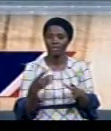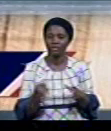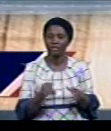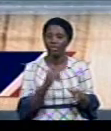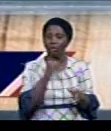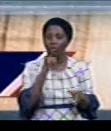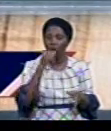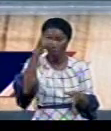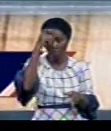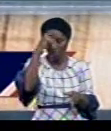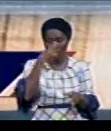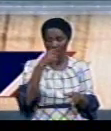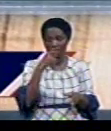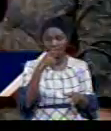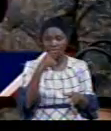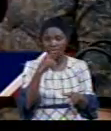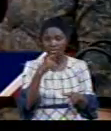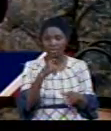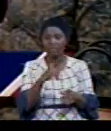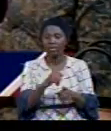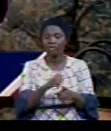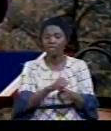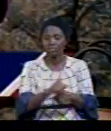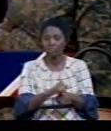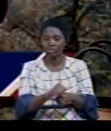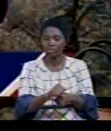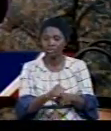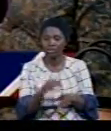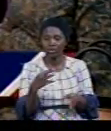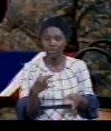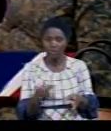unwise disposition of